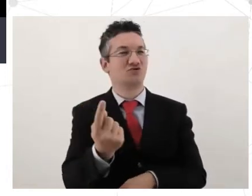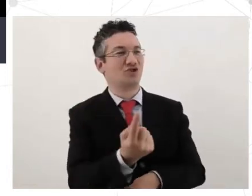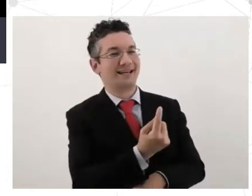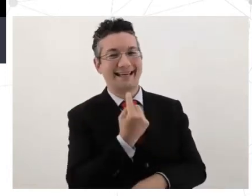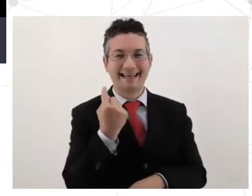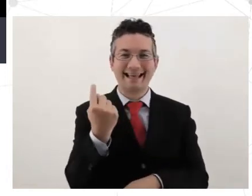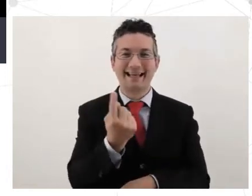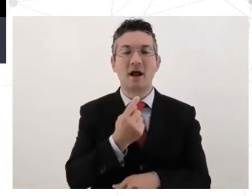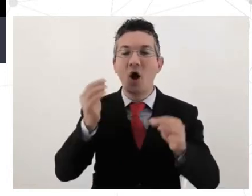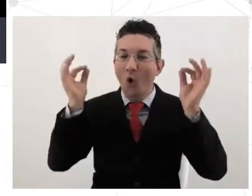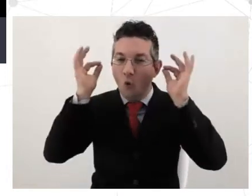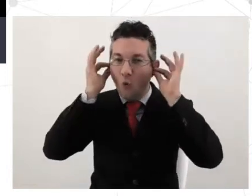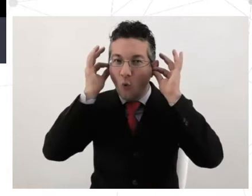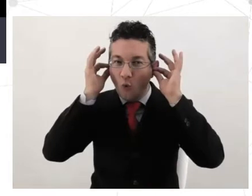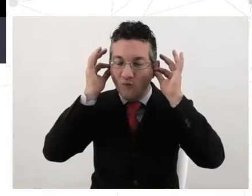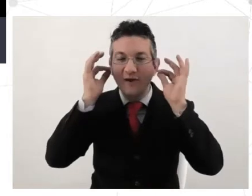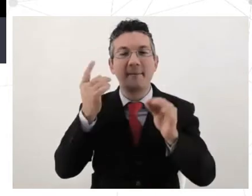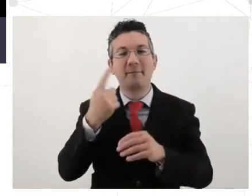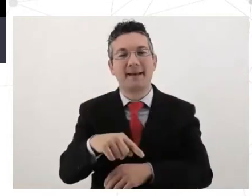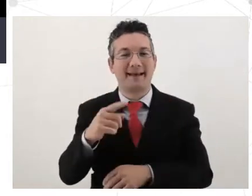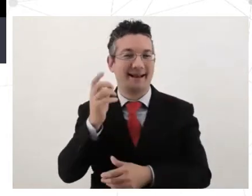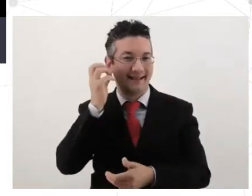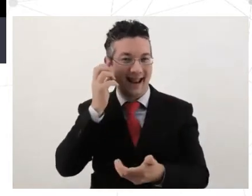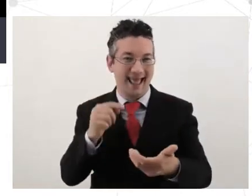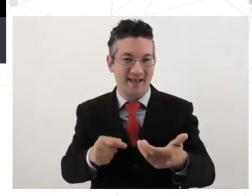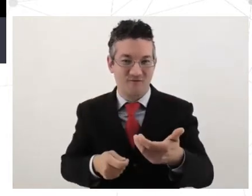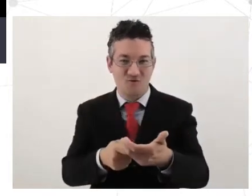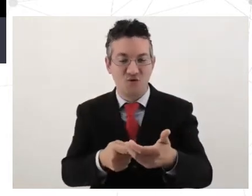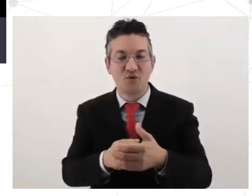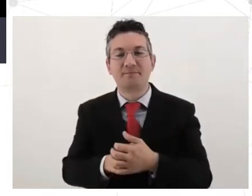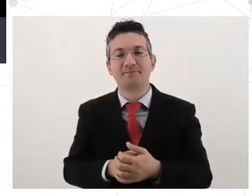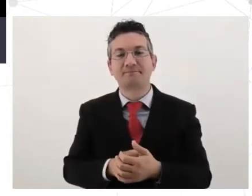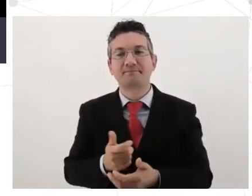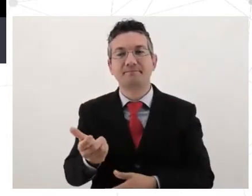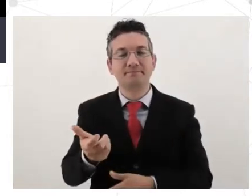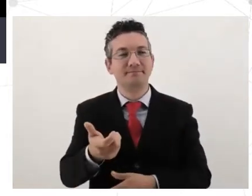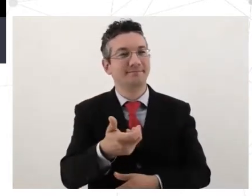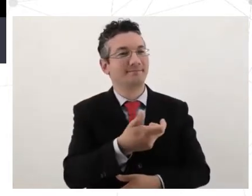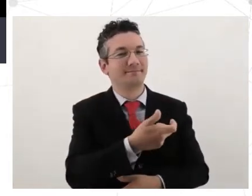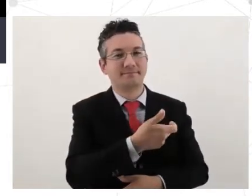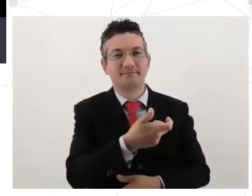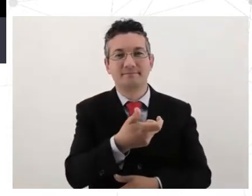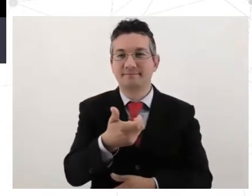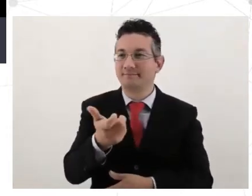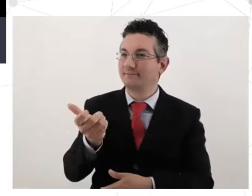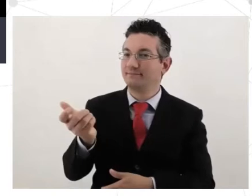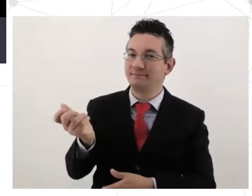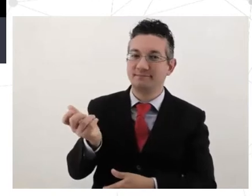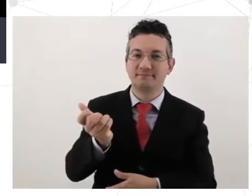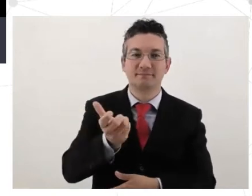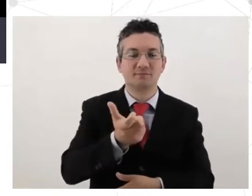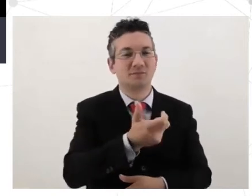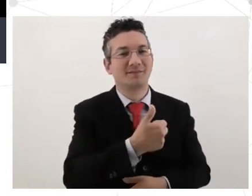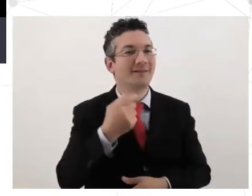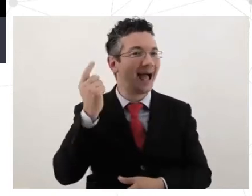Neuf. If you press the Go button, you'll hear information at the next intersection. Approaching intersection. Rue